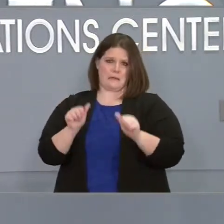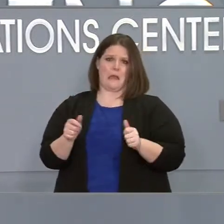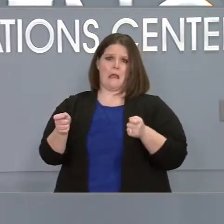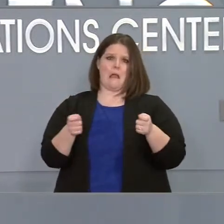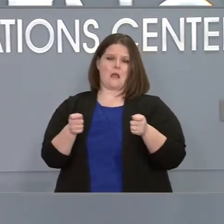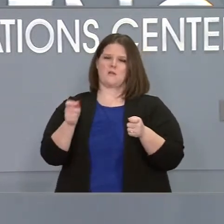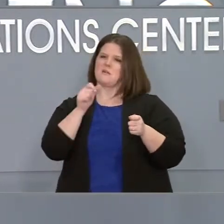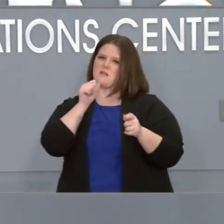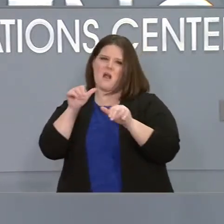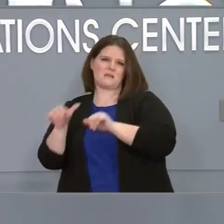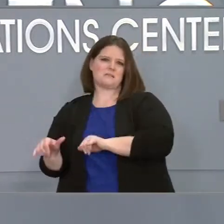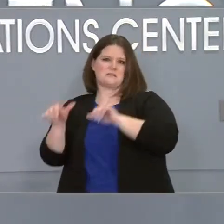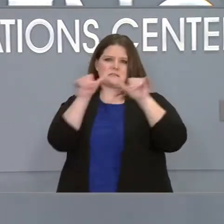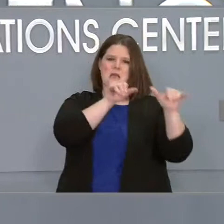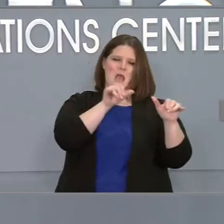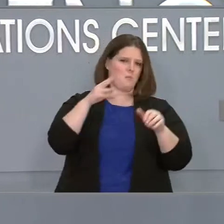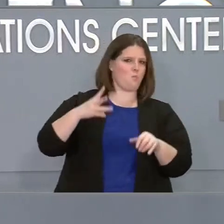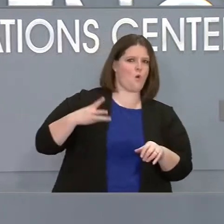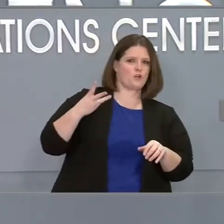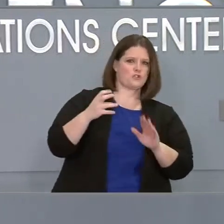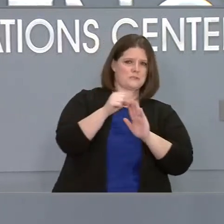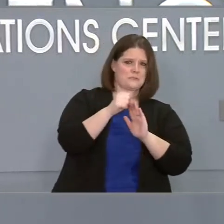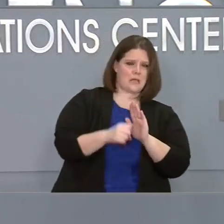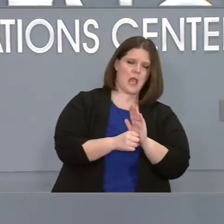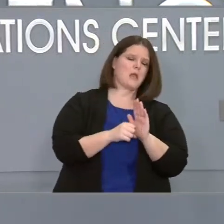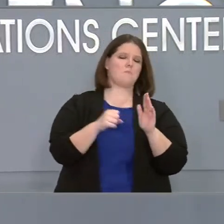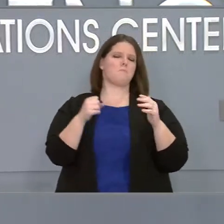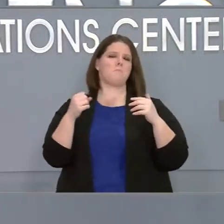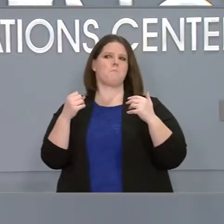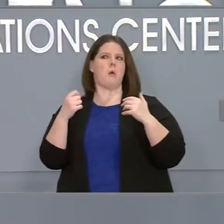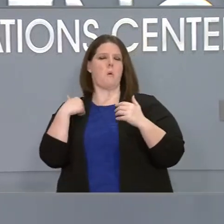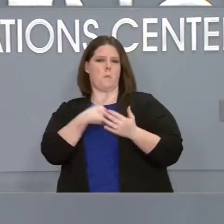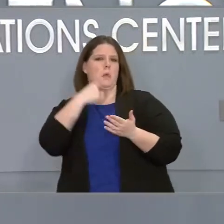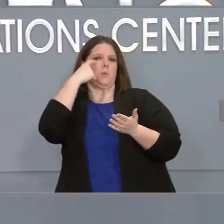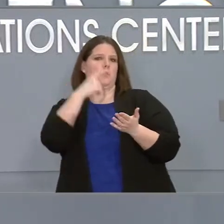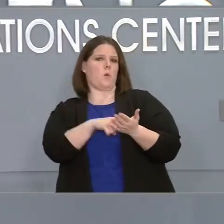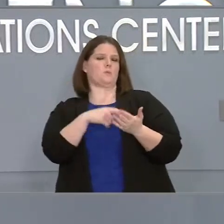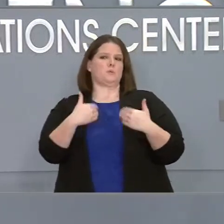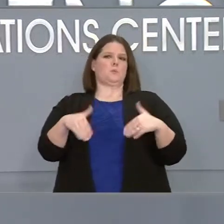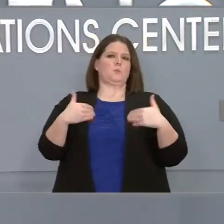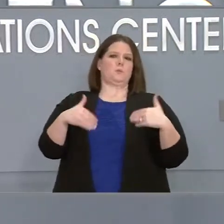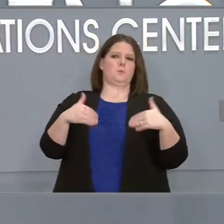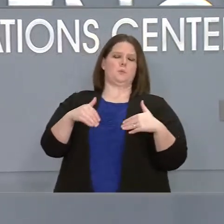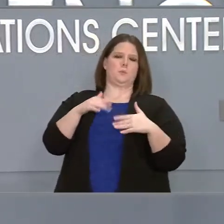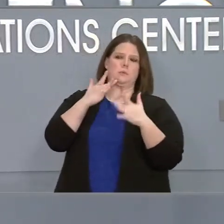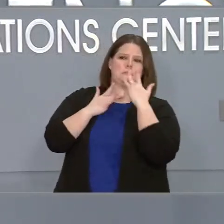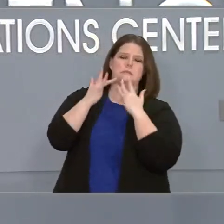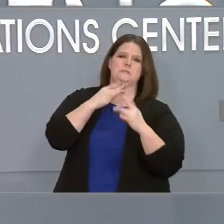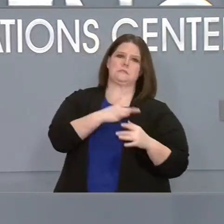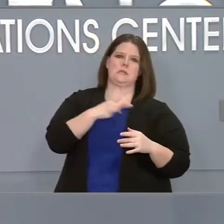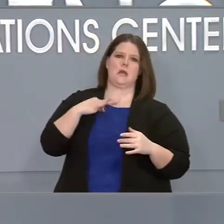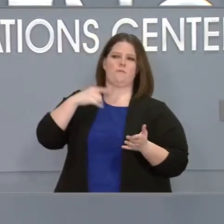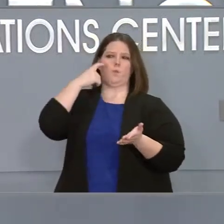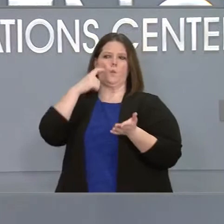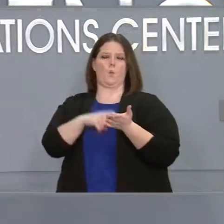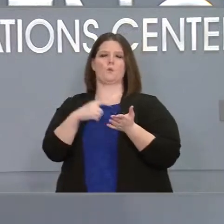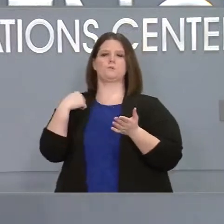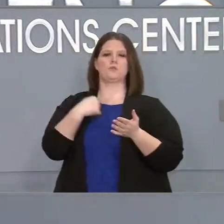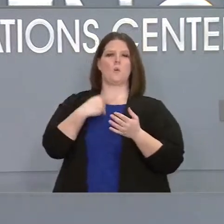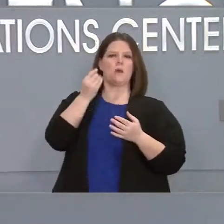of Washington is, but it certainly has been top of mind throughout this pandemic, and we'll continue to watch that closely. Thank